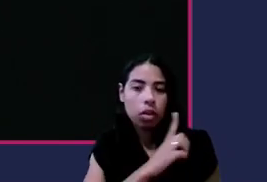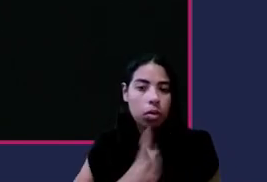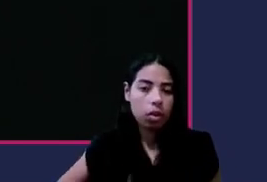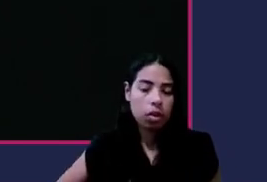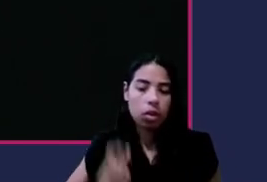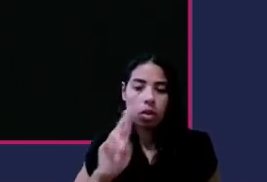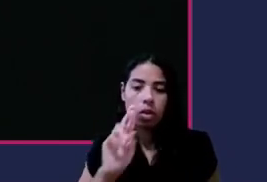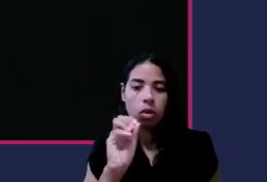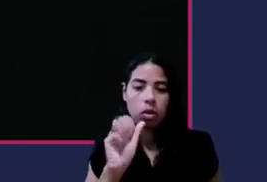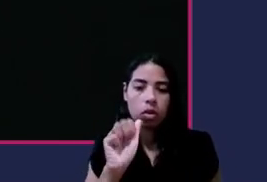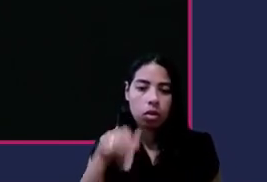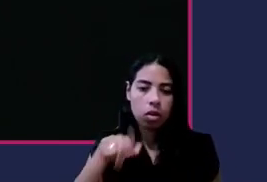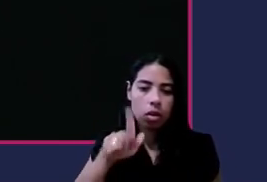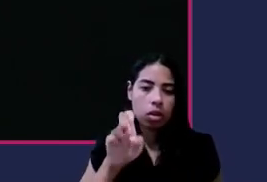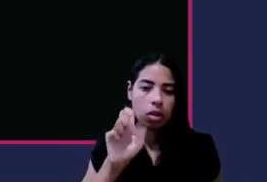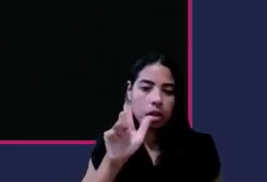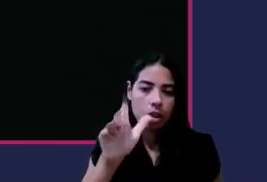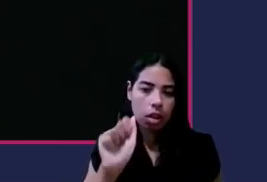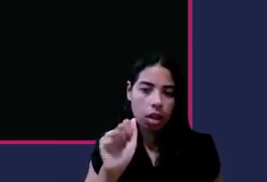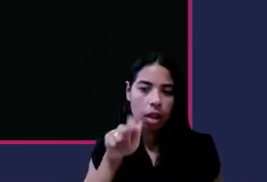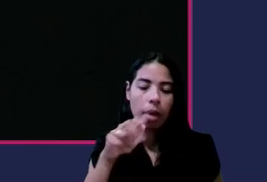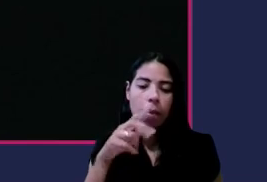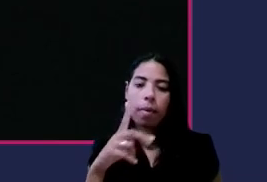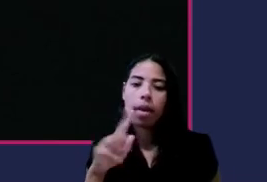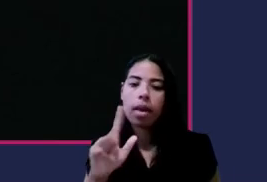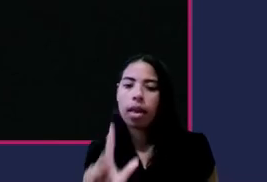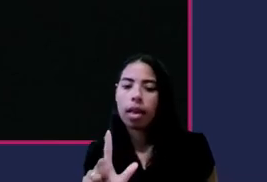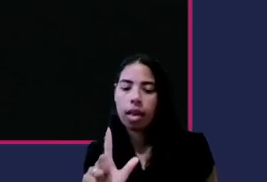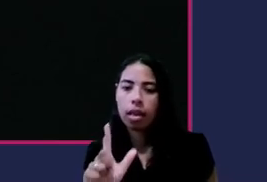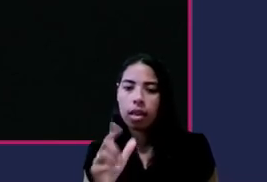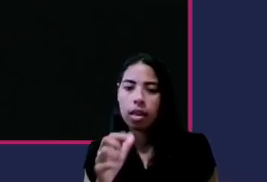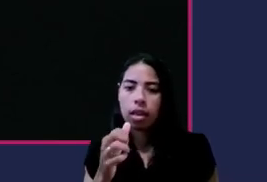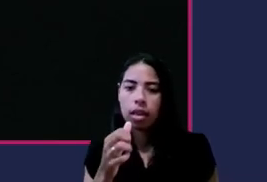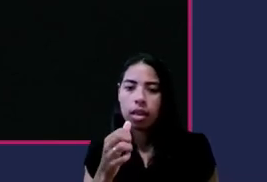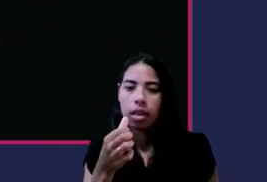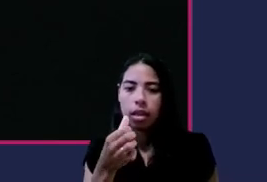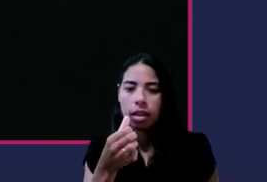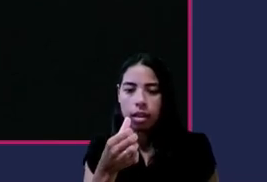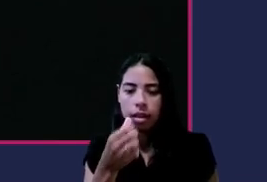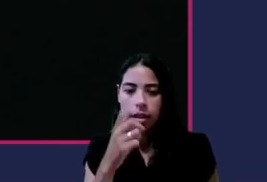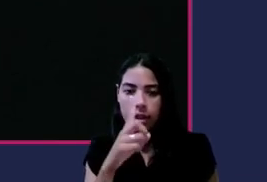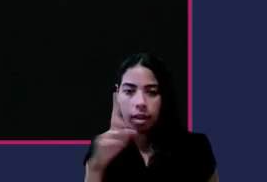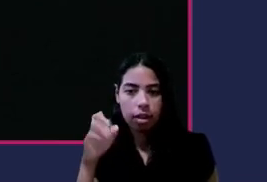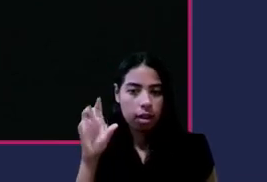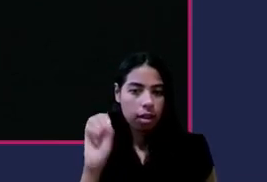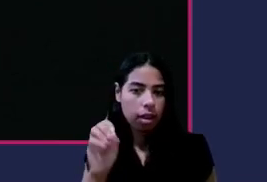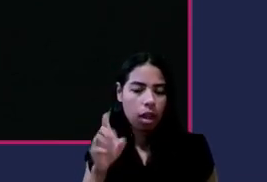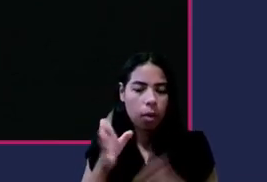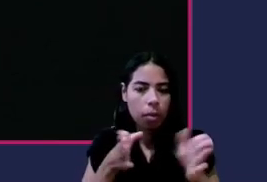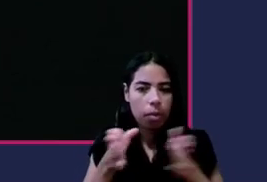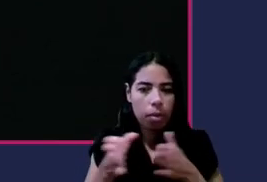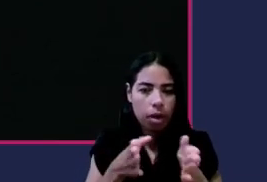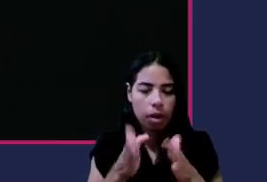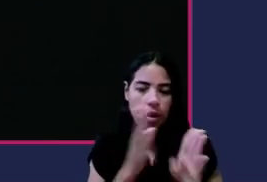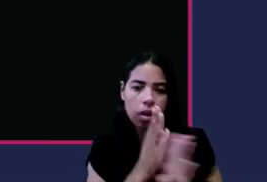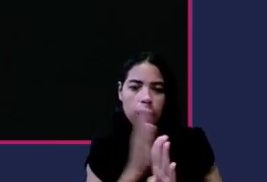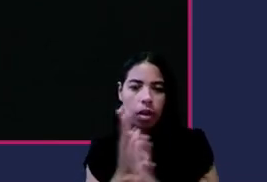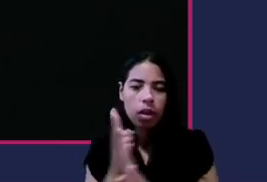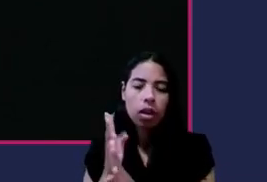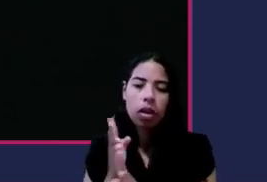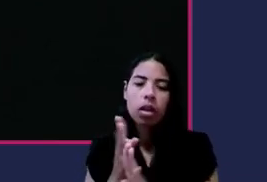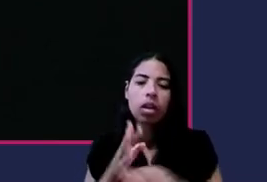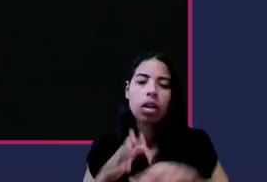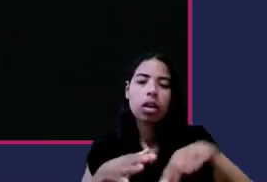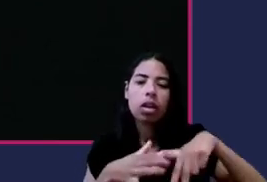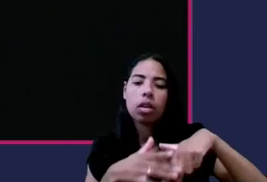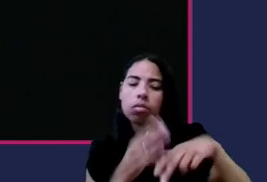the author is Rosângela Moro, right, which is PL